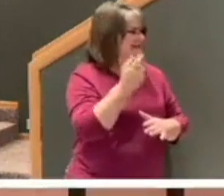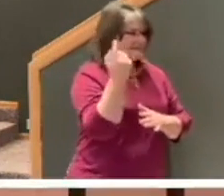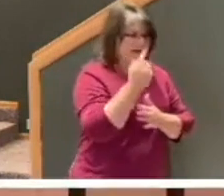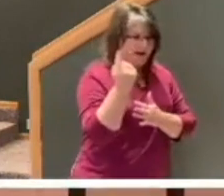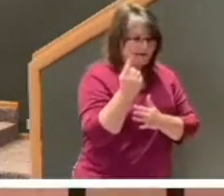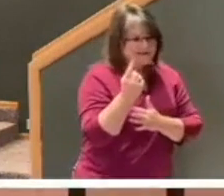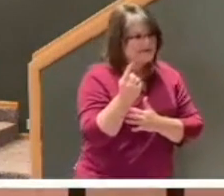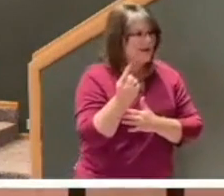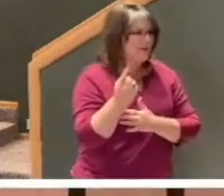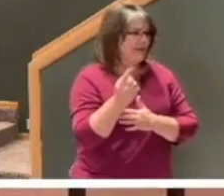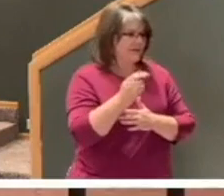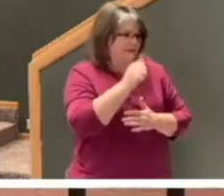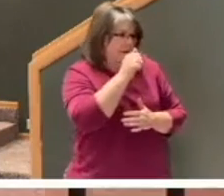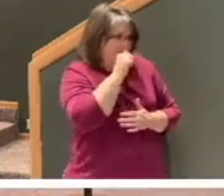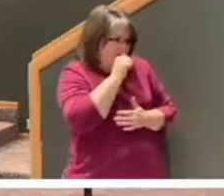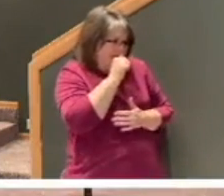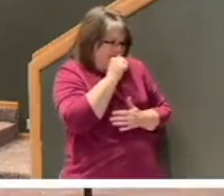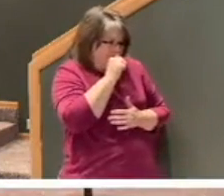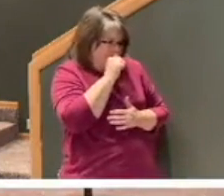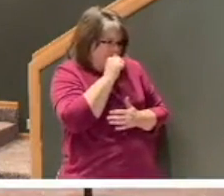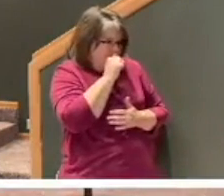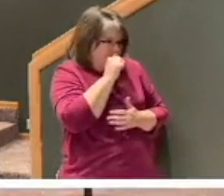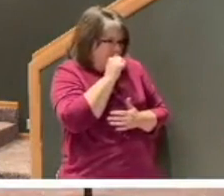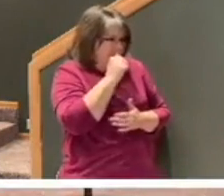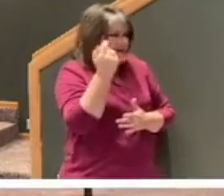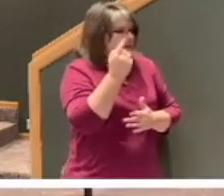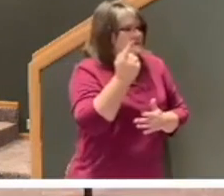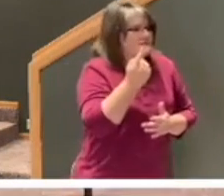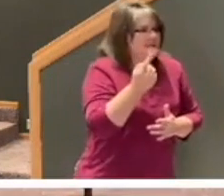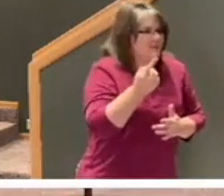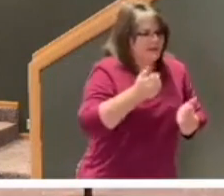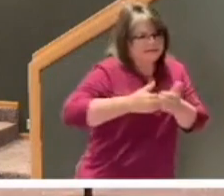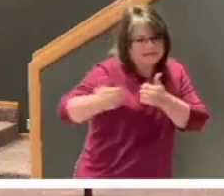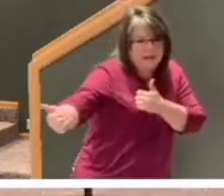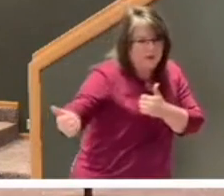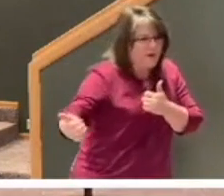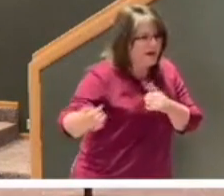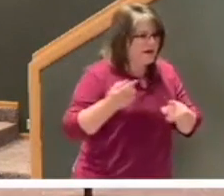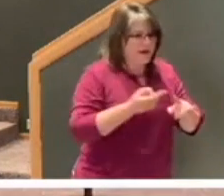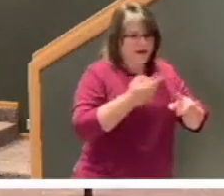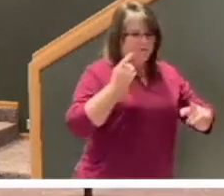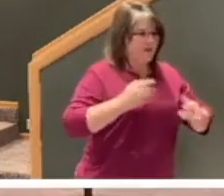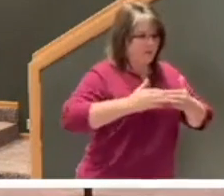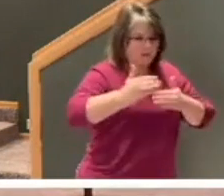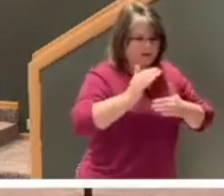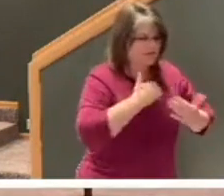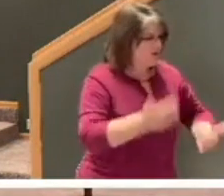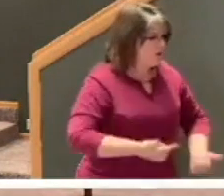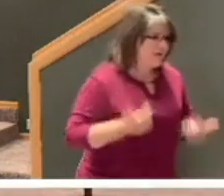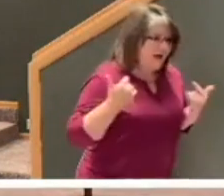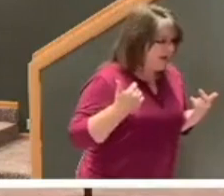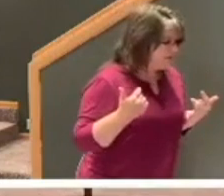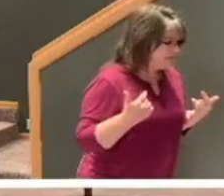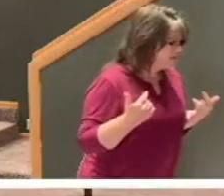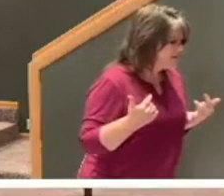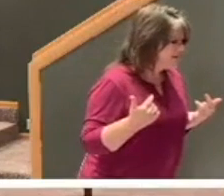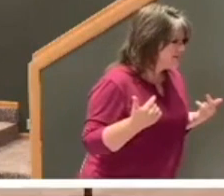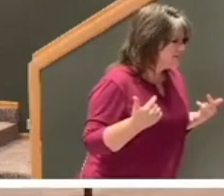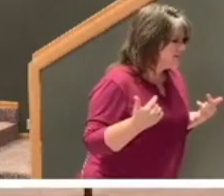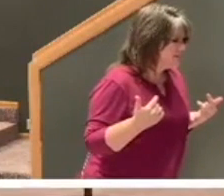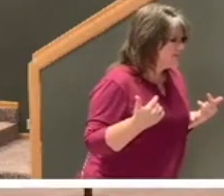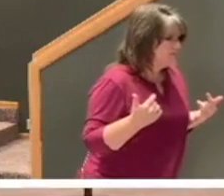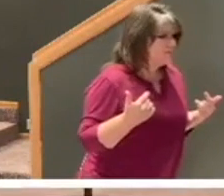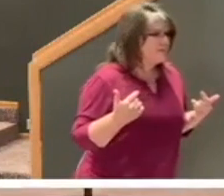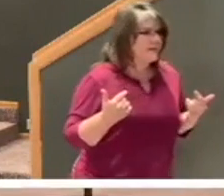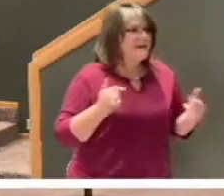that's private. Something that's separate from the rest of our lives.